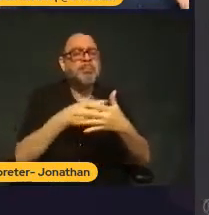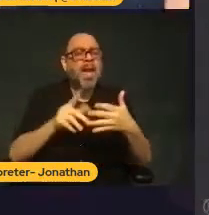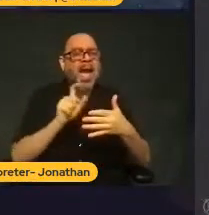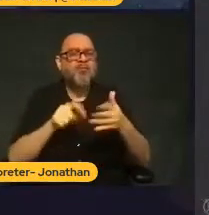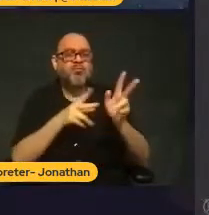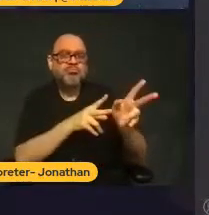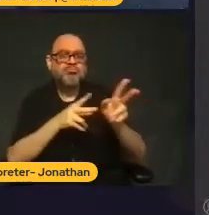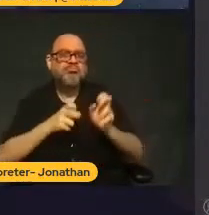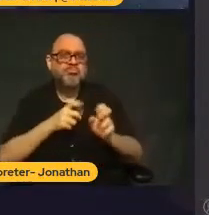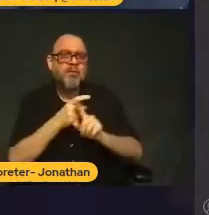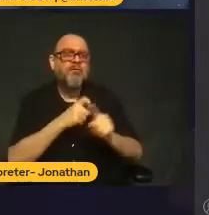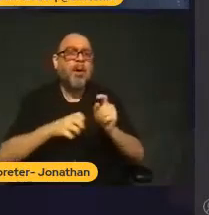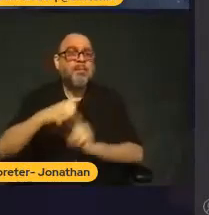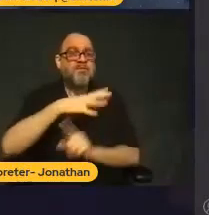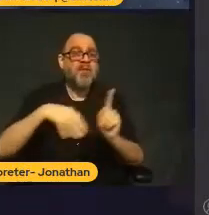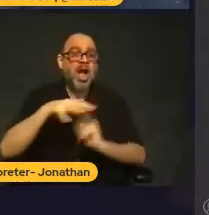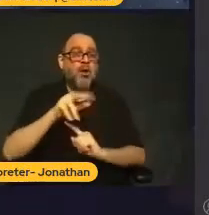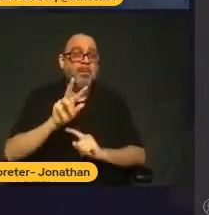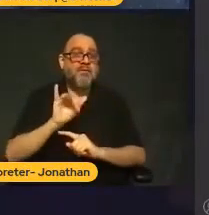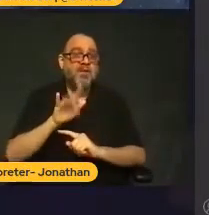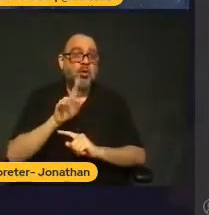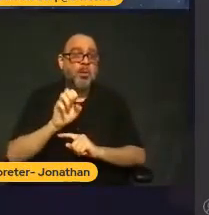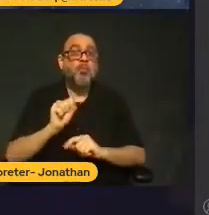let's give this environment variable a name.